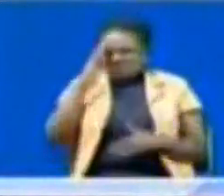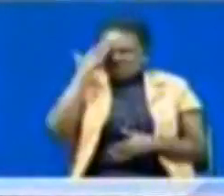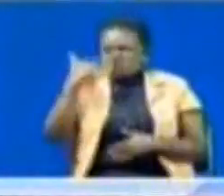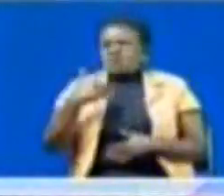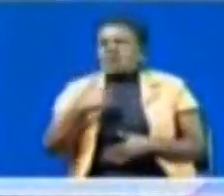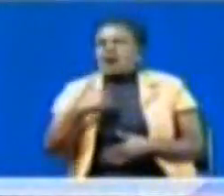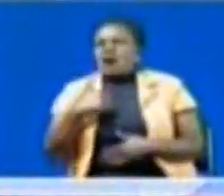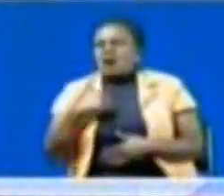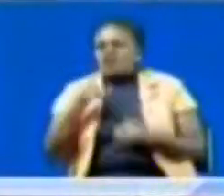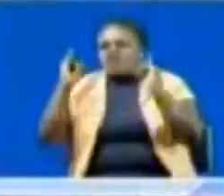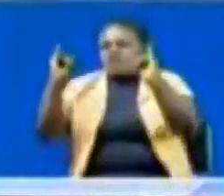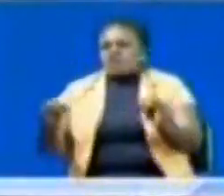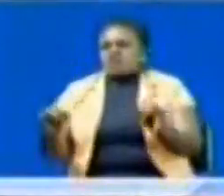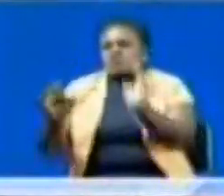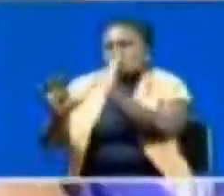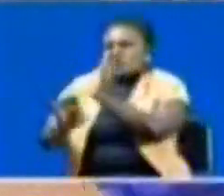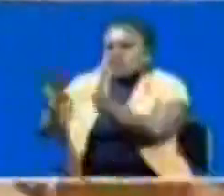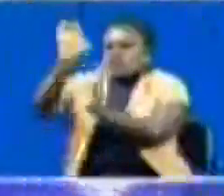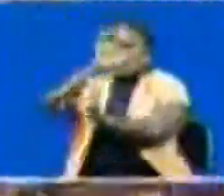cold feet over the new curriculum.